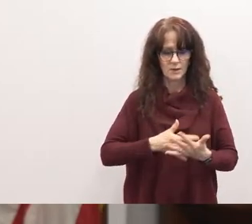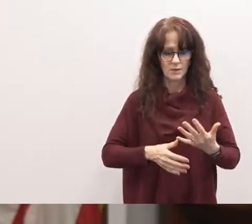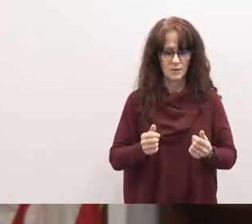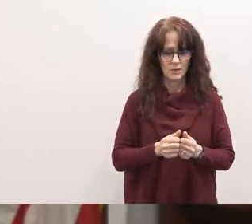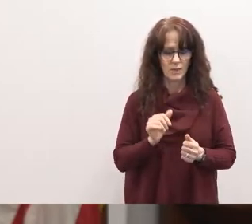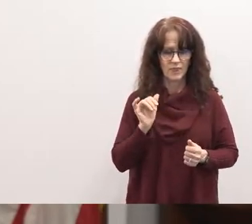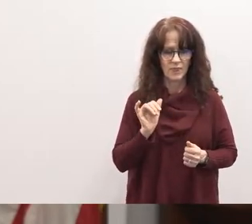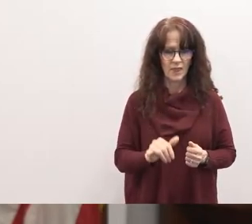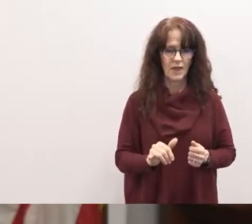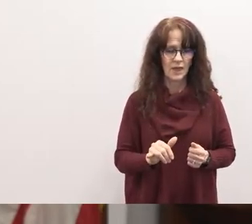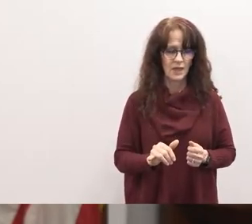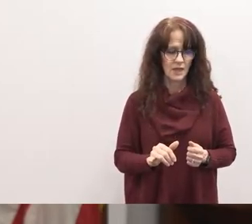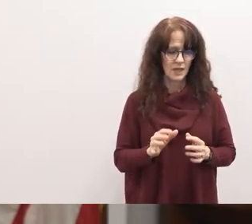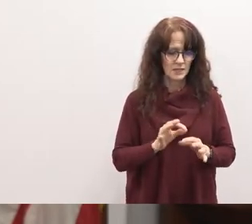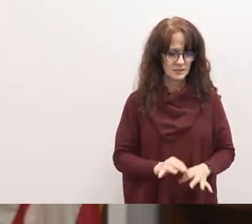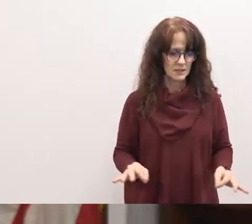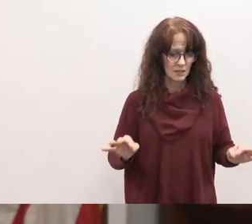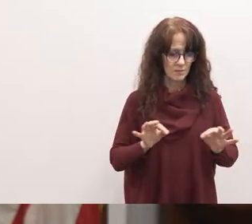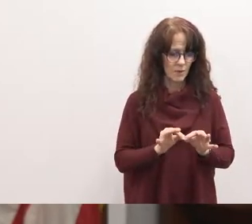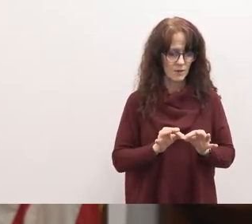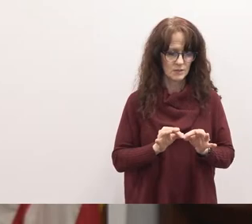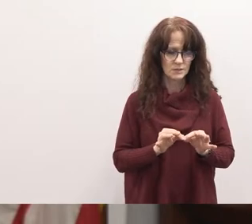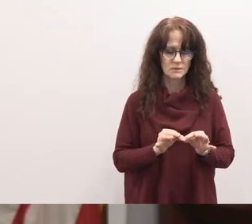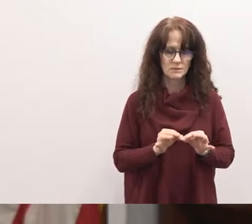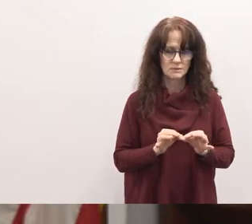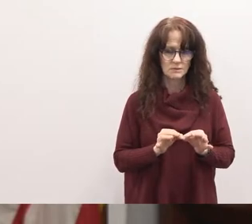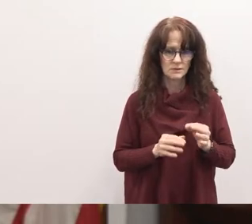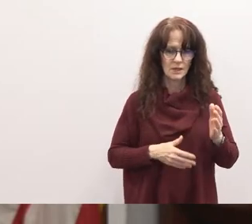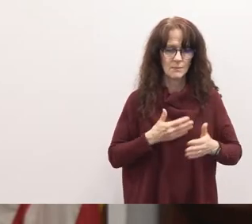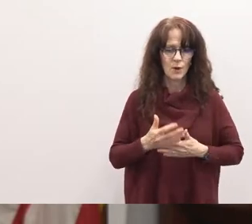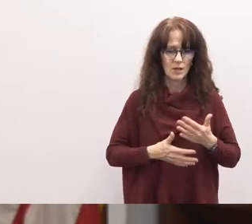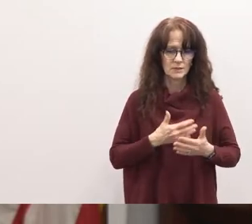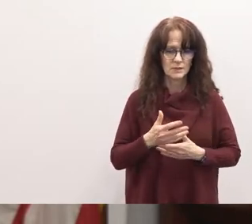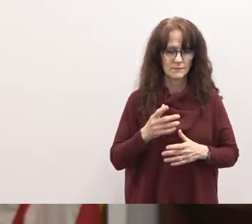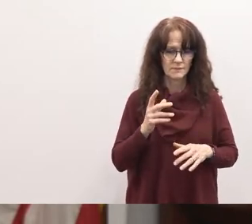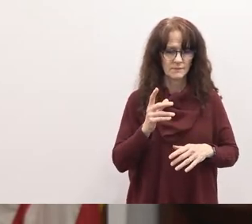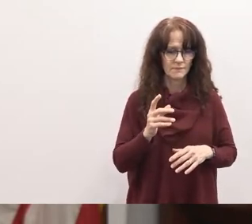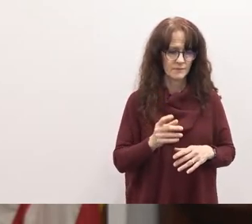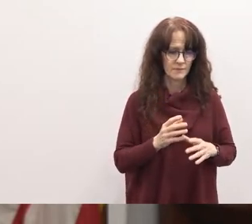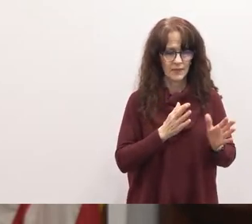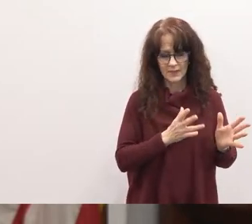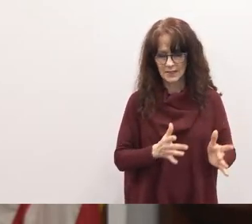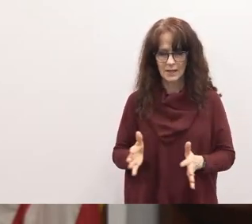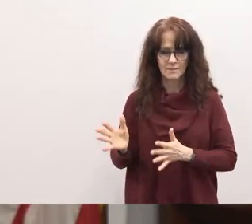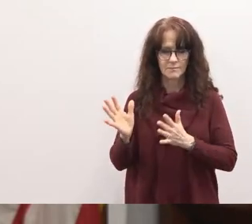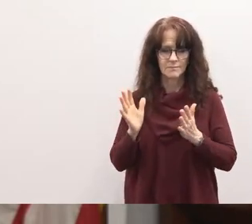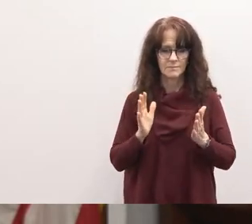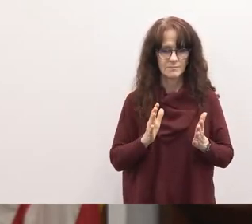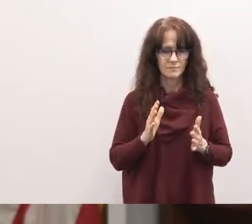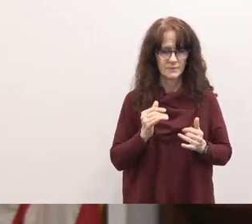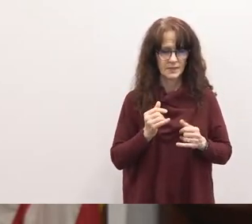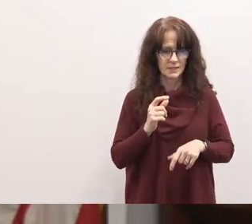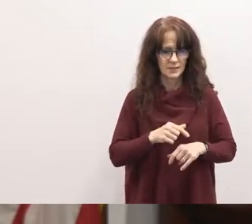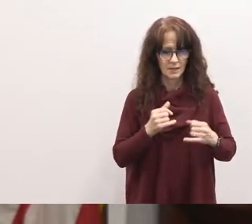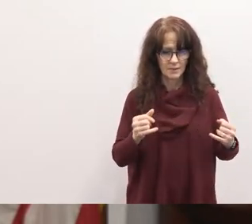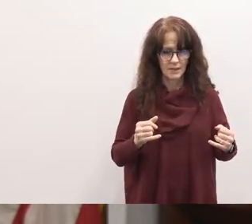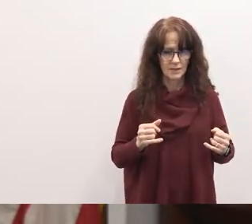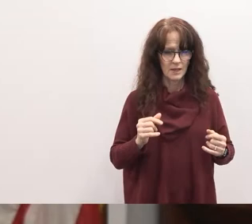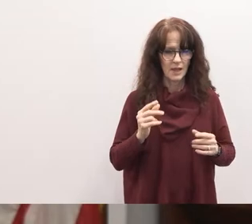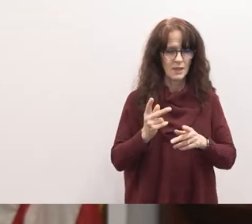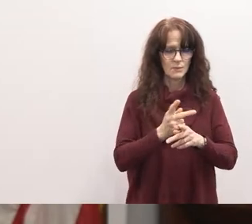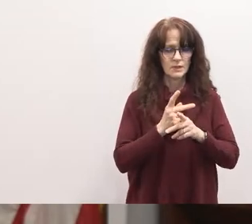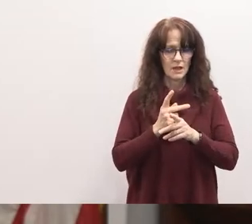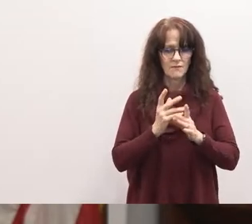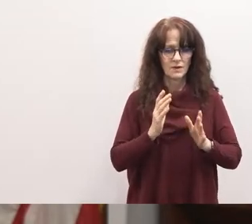that. I think it's important to revisit the processes and the timelines that we use. And then, as you said, Mr. Miller ended with governance